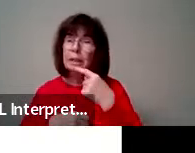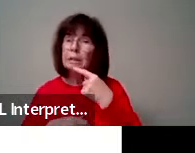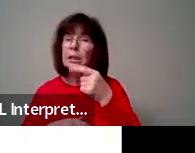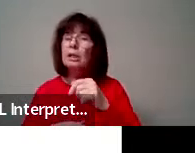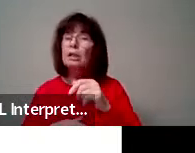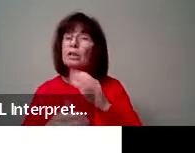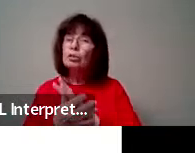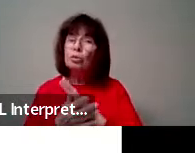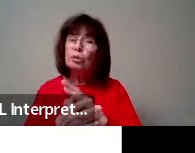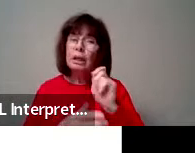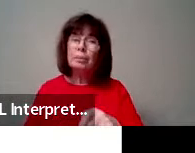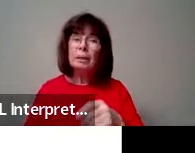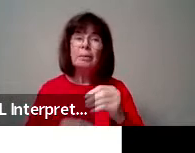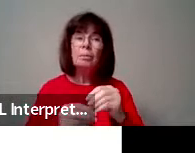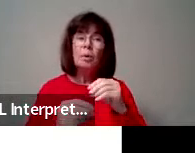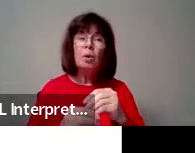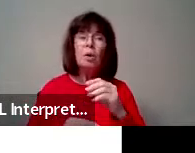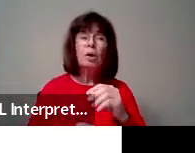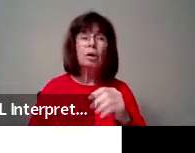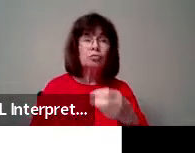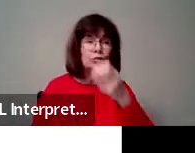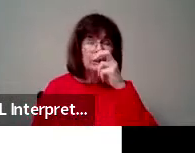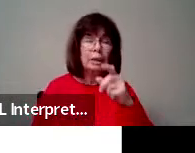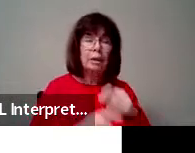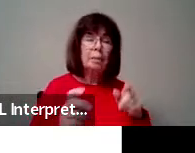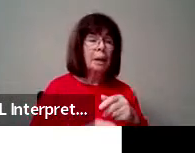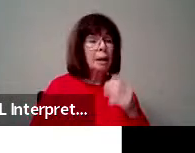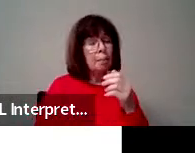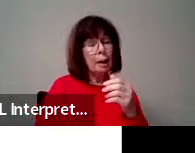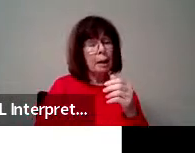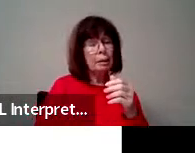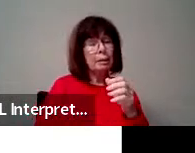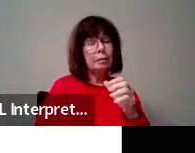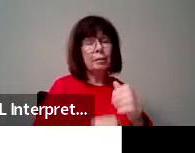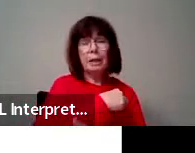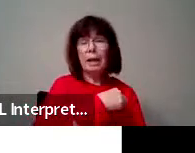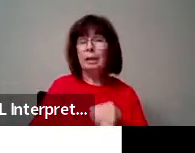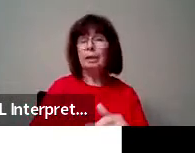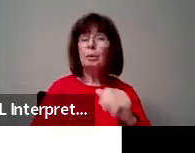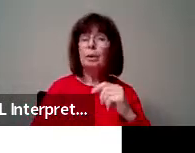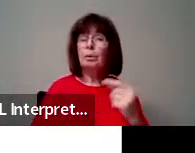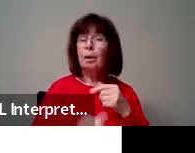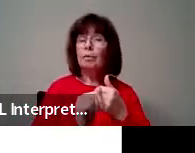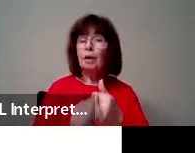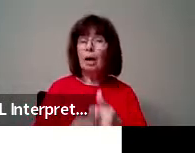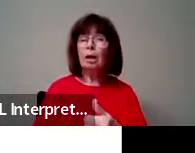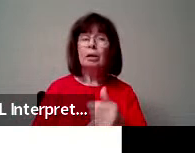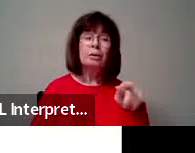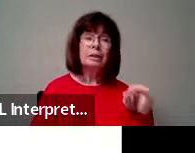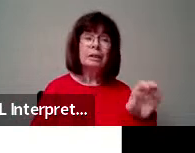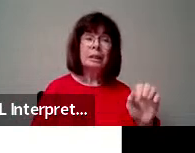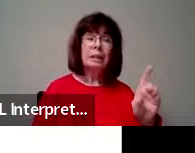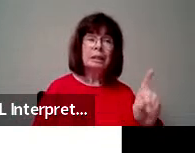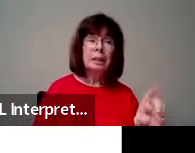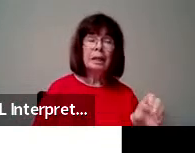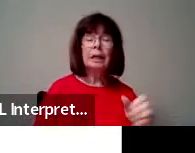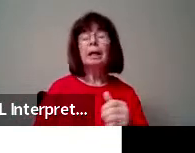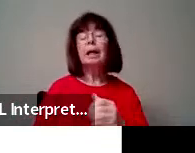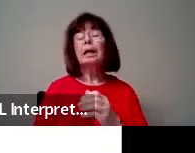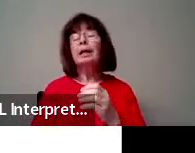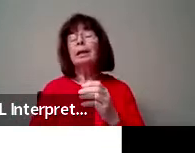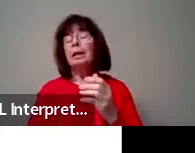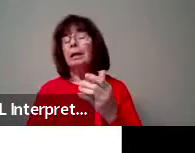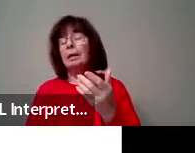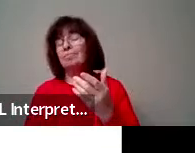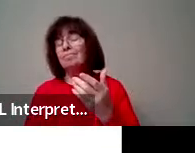School districts won't go beyond what the county says. The county won't go beyond what CDPH says, and CDPH won't go beyond what the CDC says. We've lost